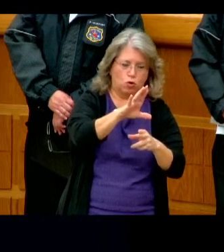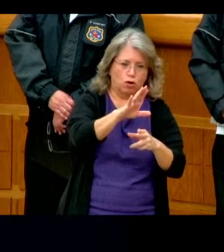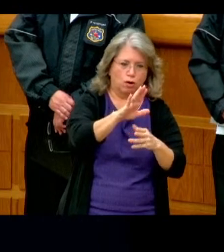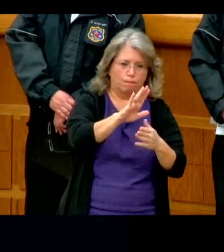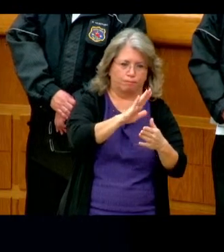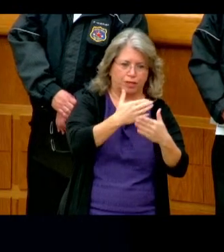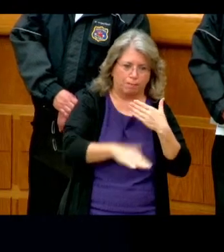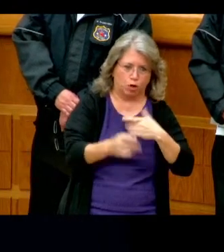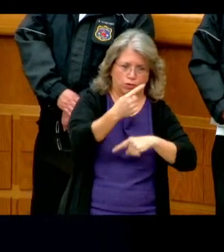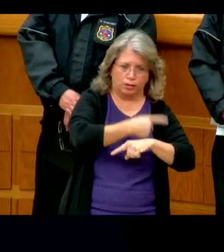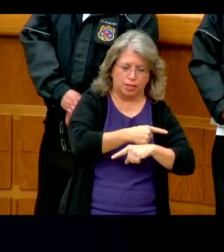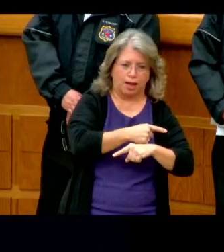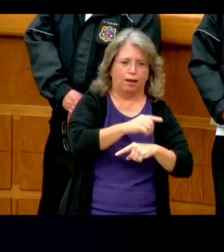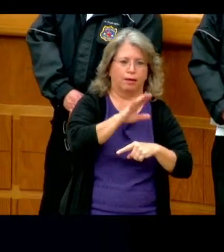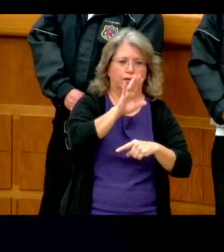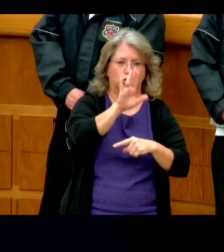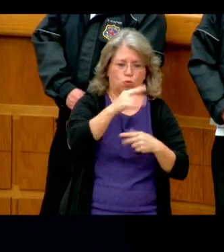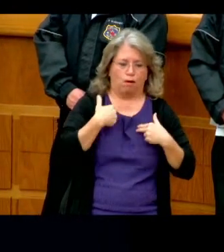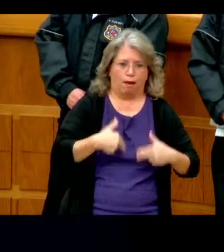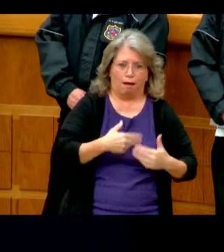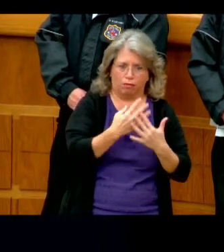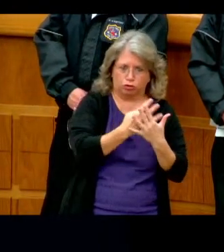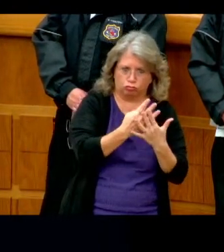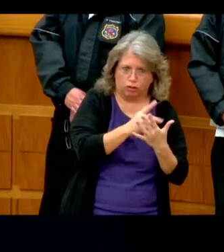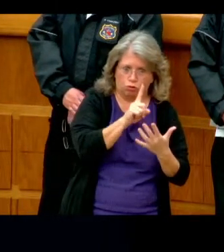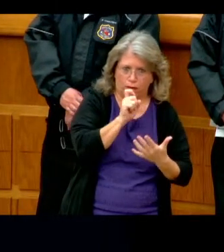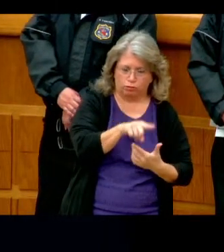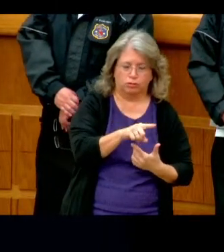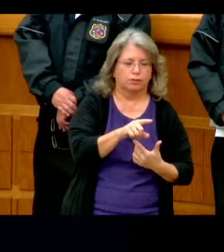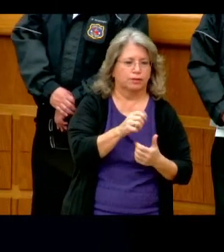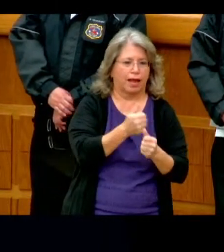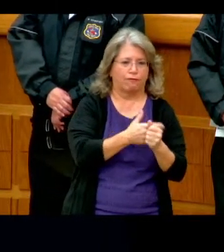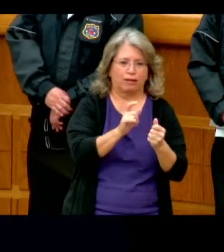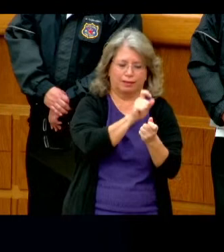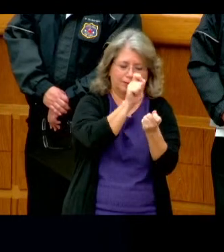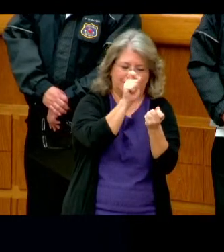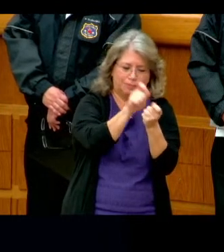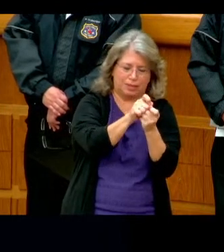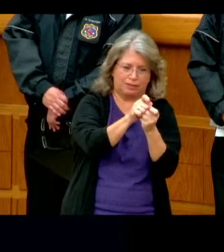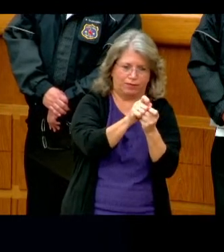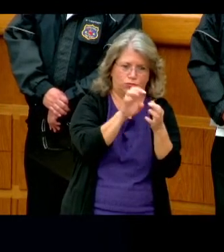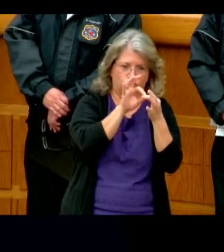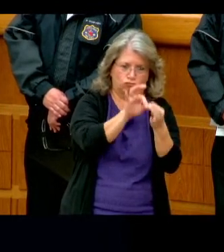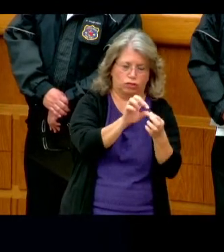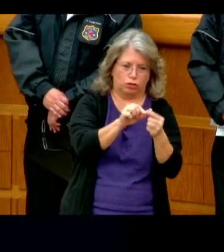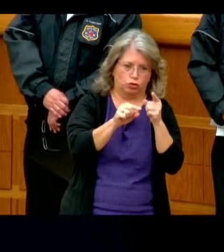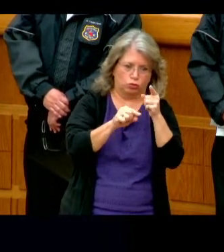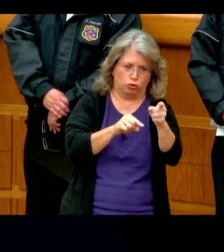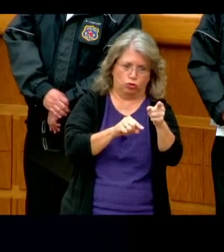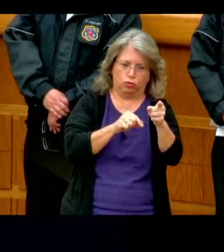screening. Everything about that is just you. So don't share your QR code with other people.